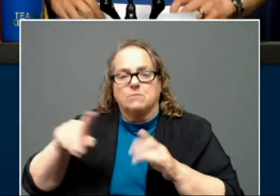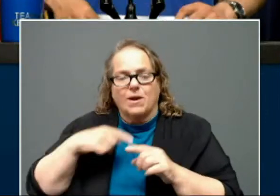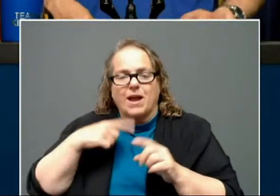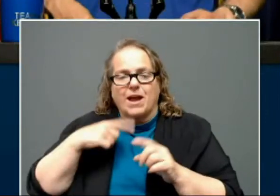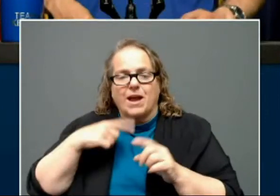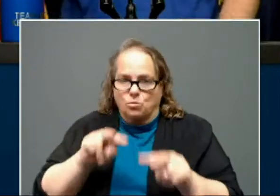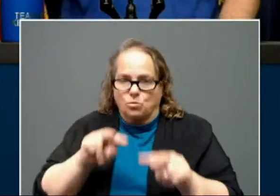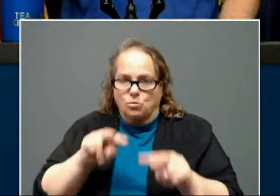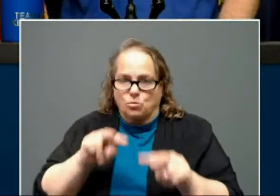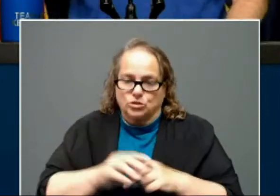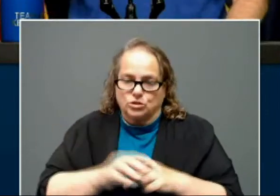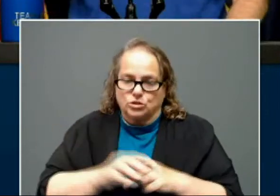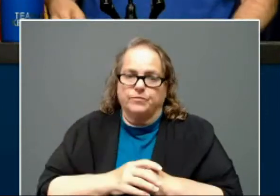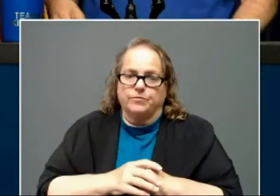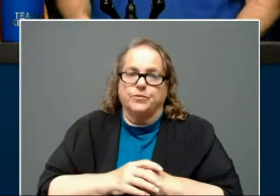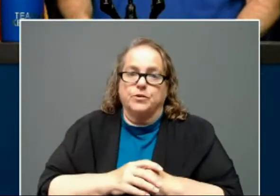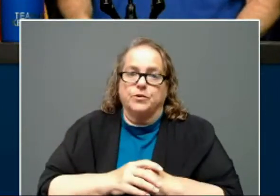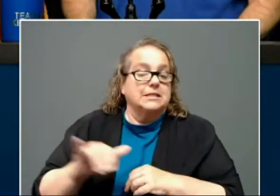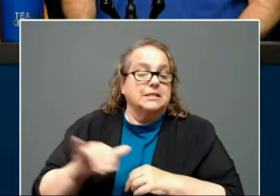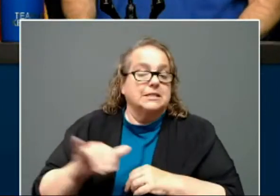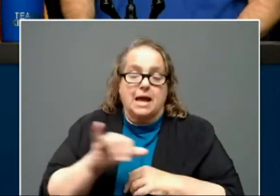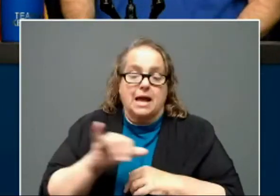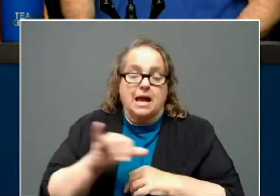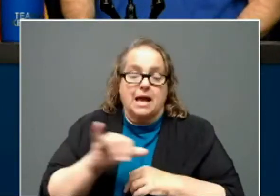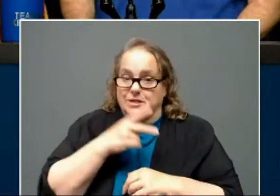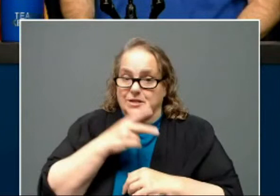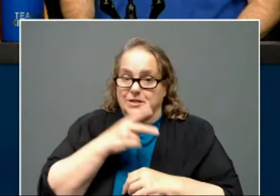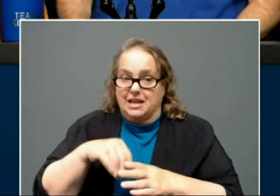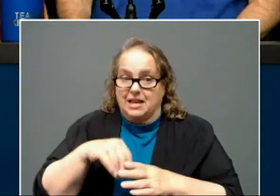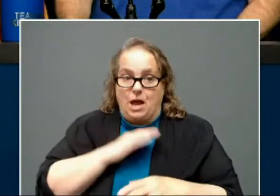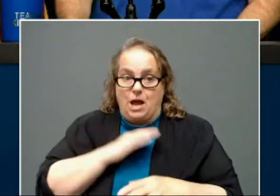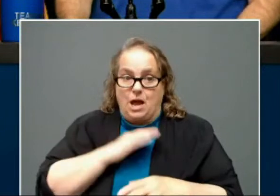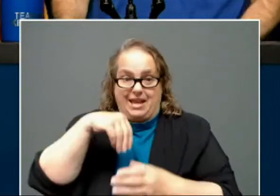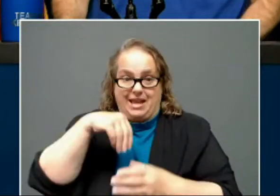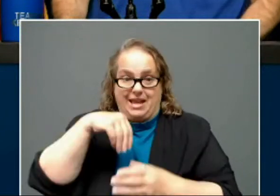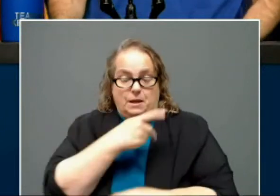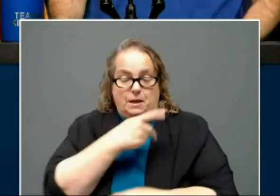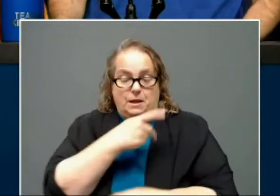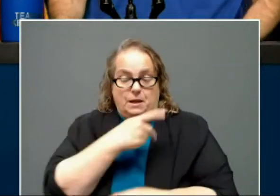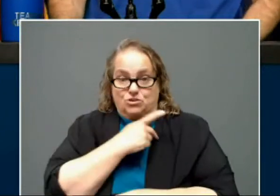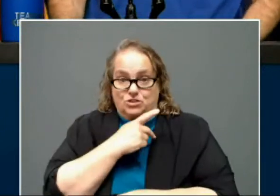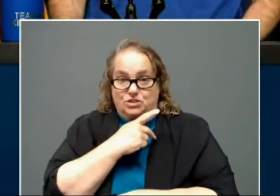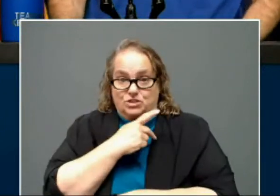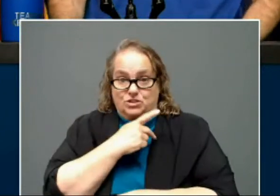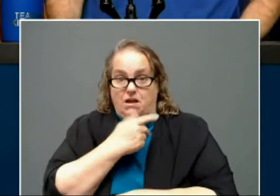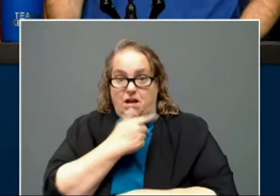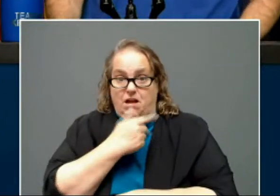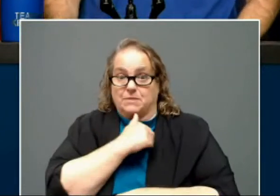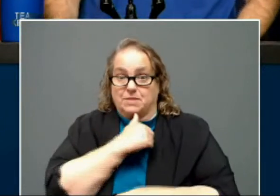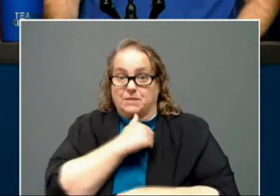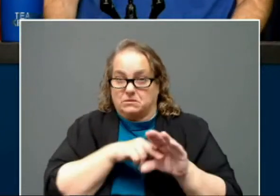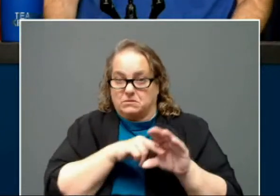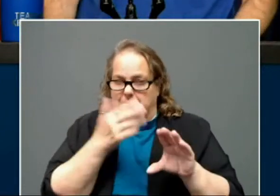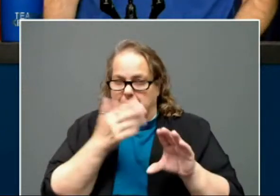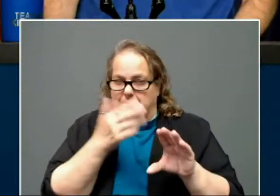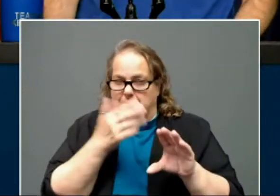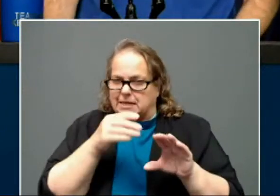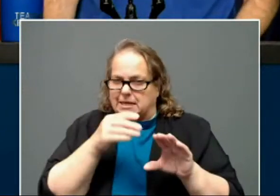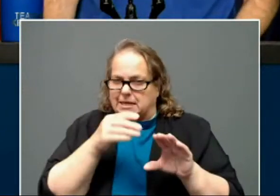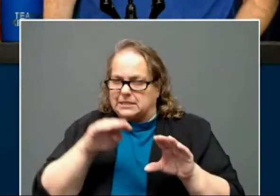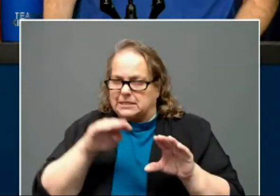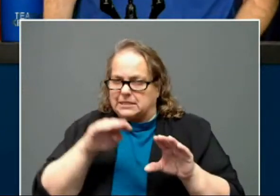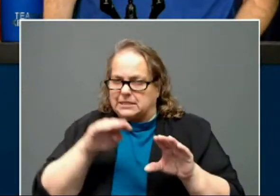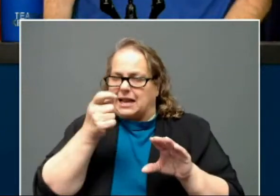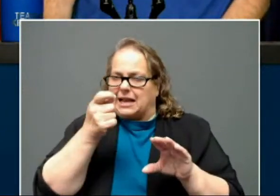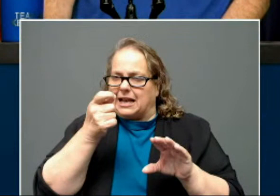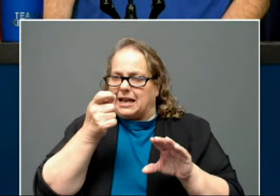We also see plateaus in our inpatient census. It might have creeped up a little, but nothing